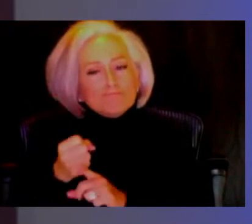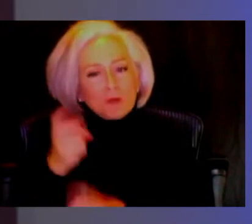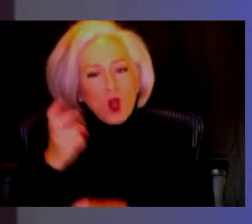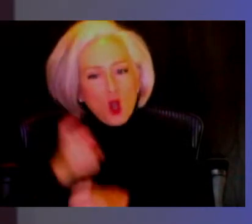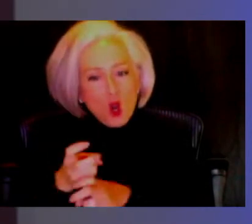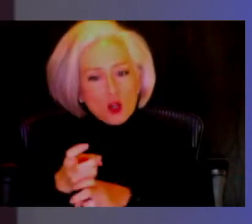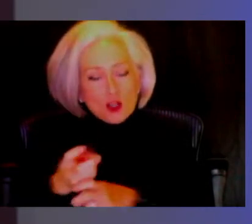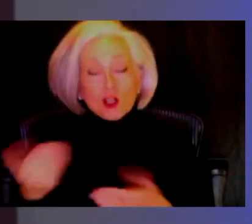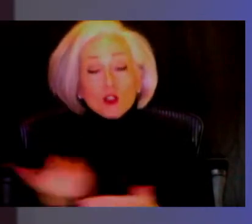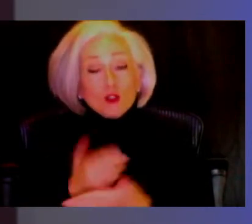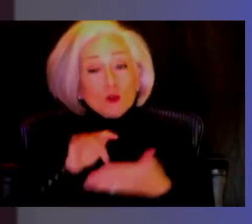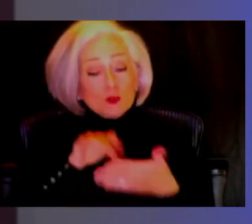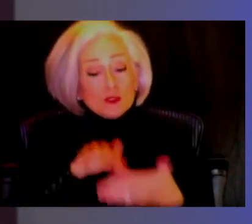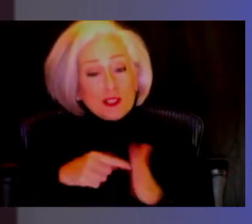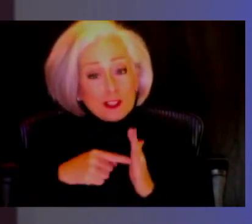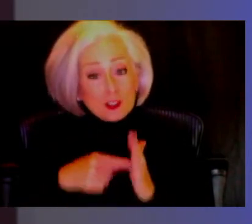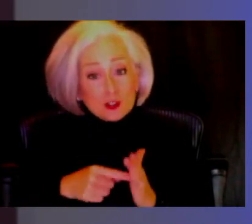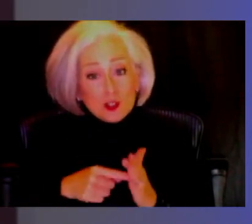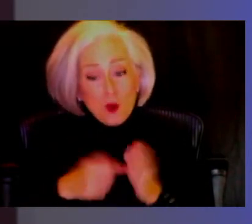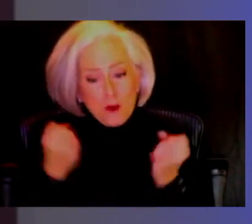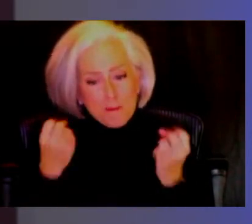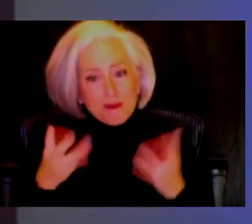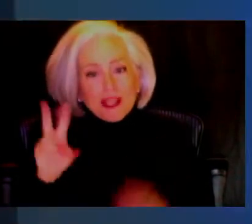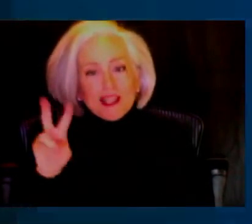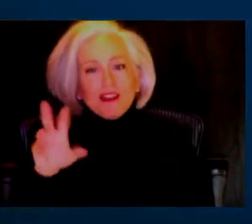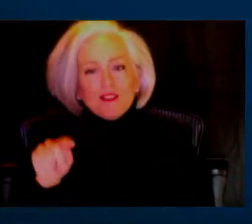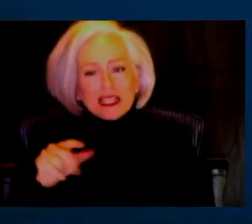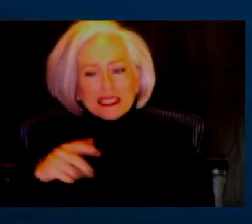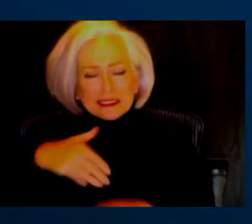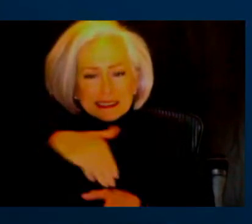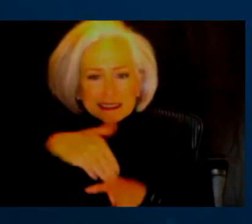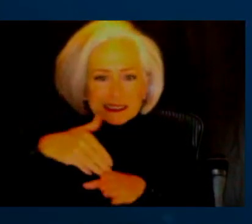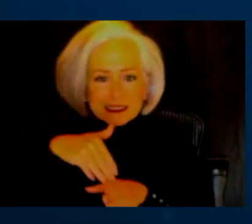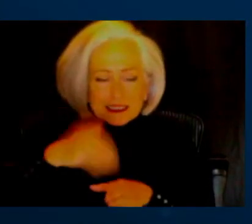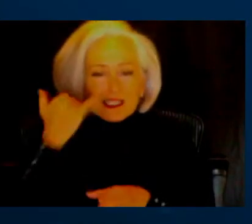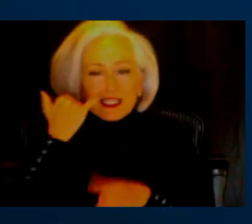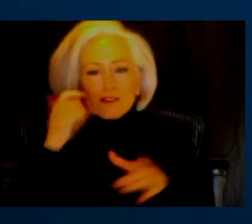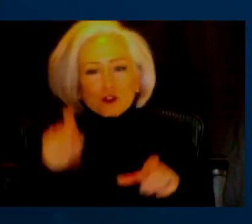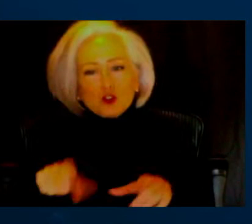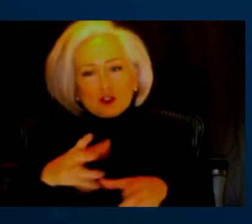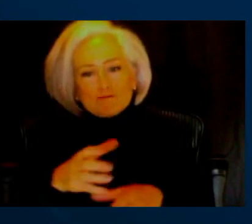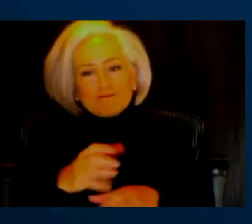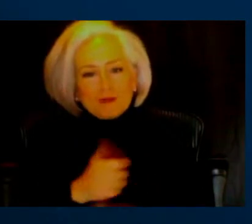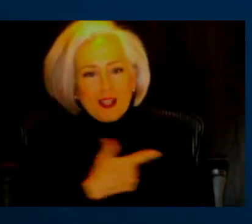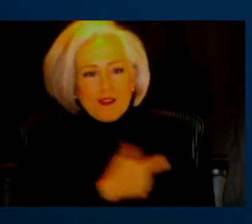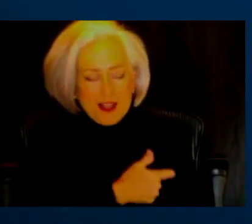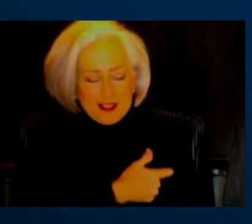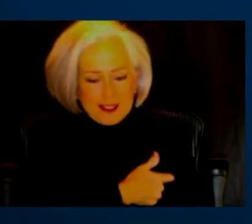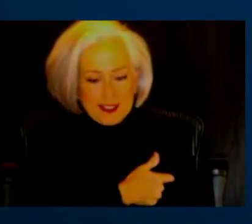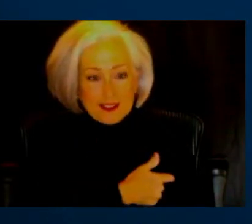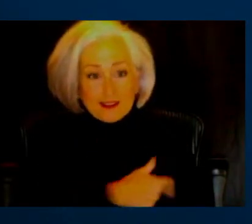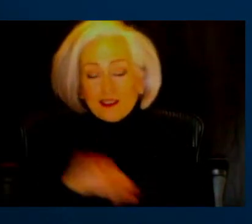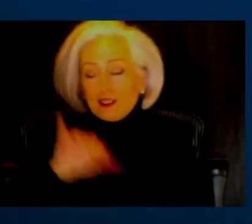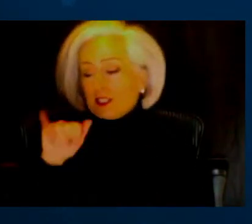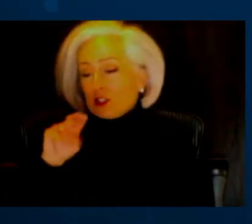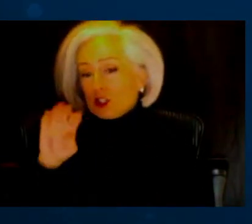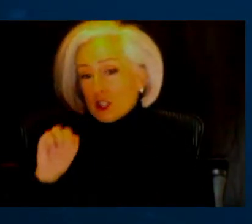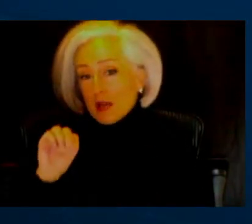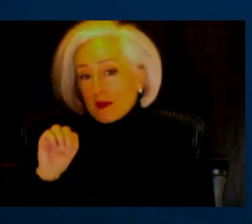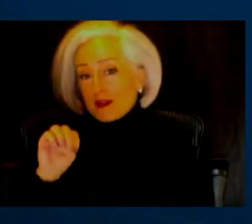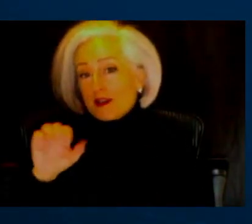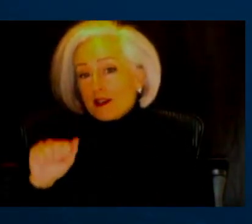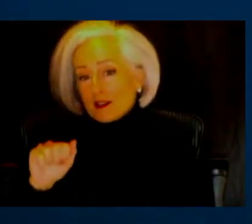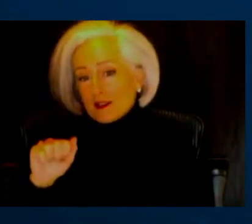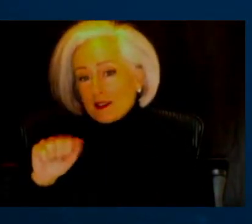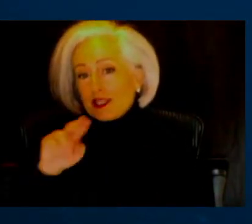still many veterans are hesitant to get the vaccine. A study in the JAMA Network Open